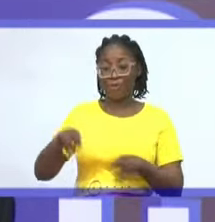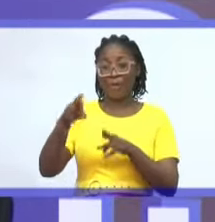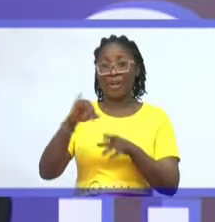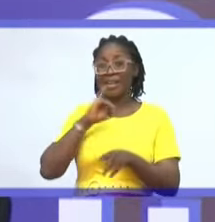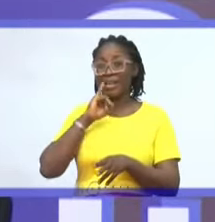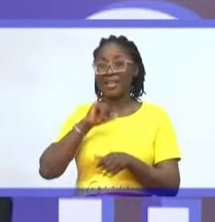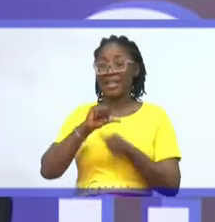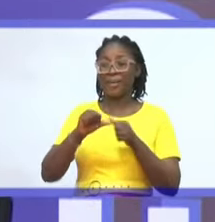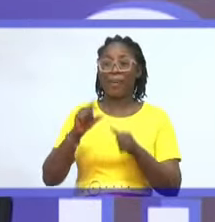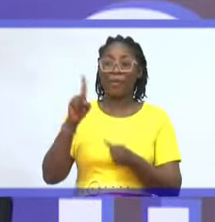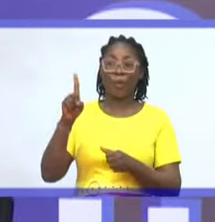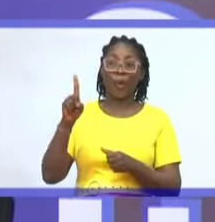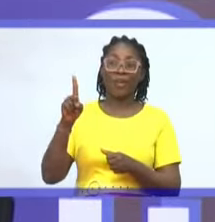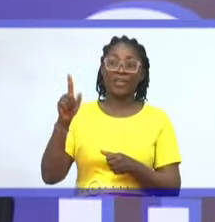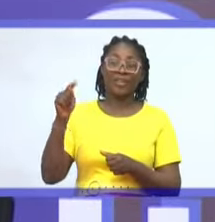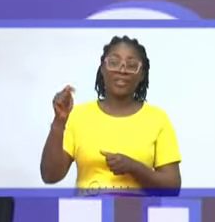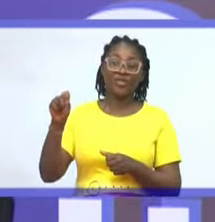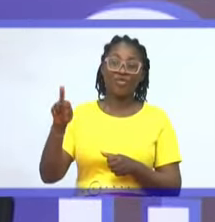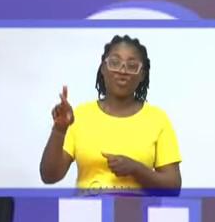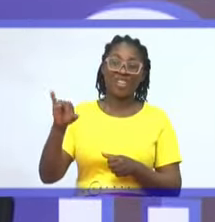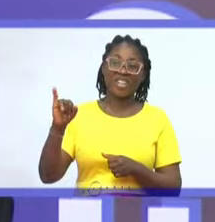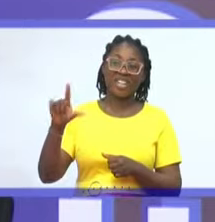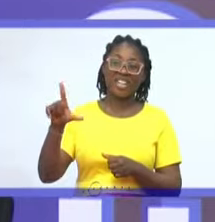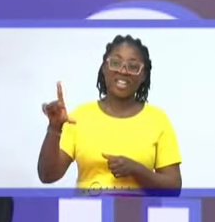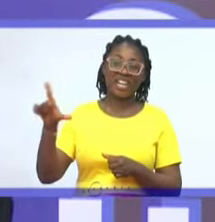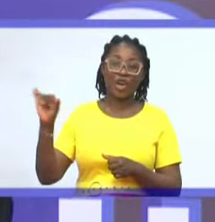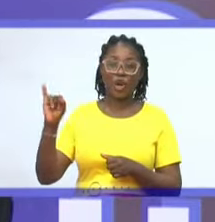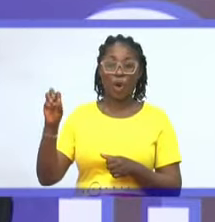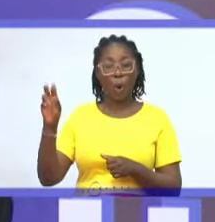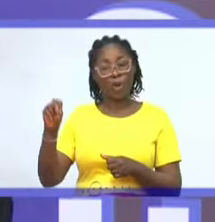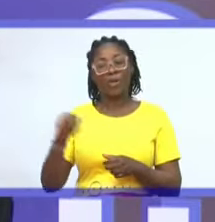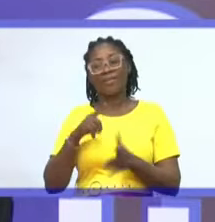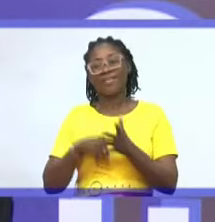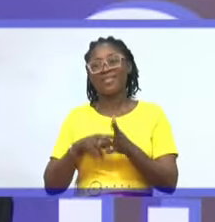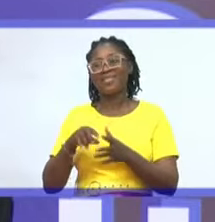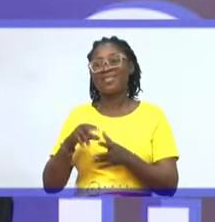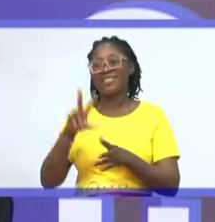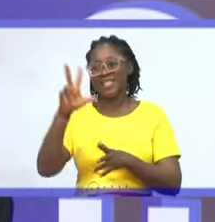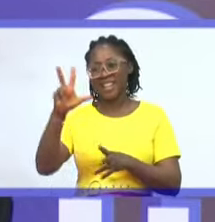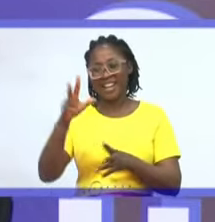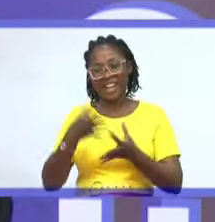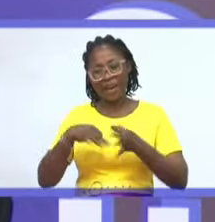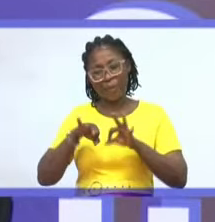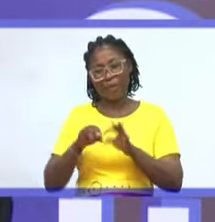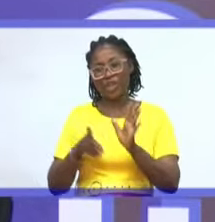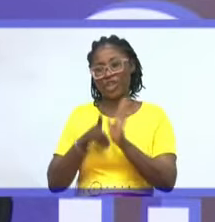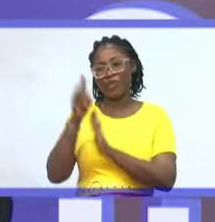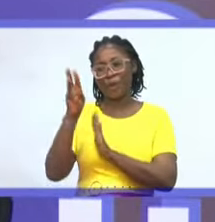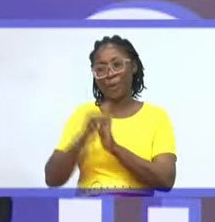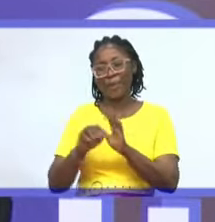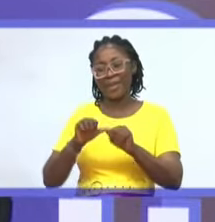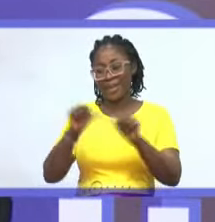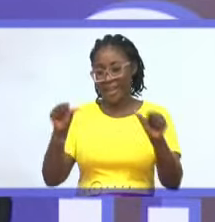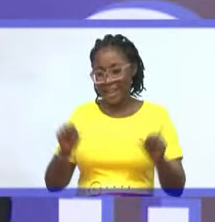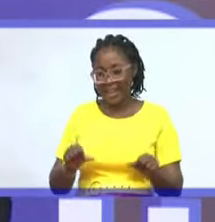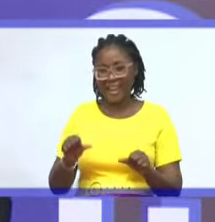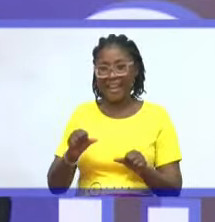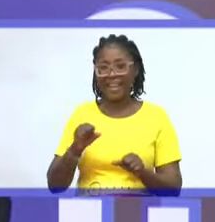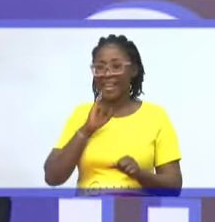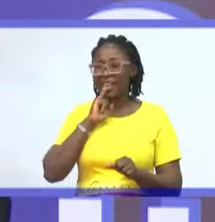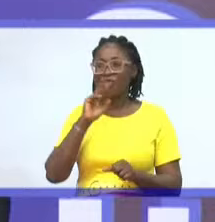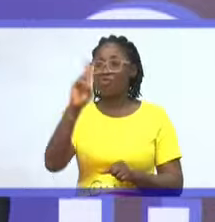is about 1 trillion. So these three critical development areas is receiving